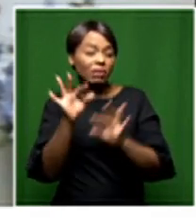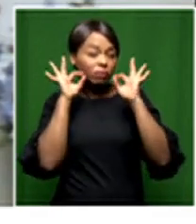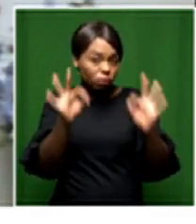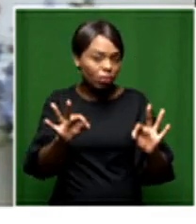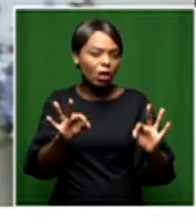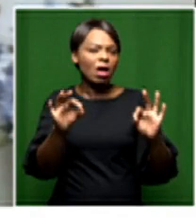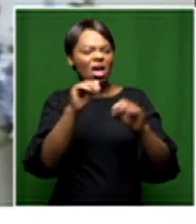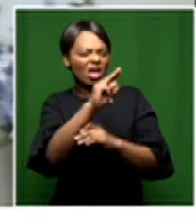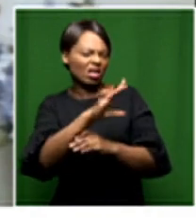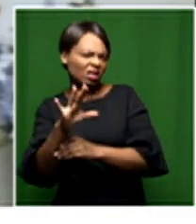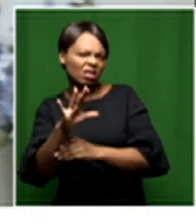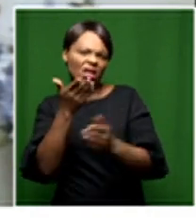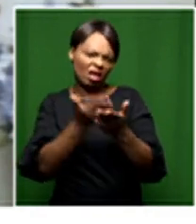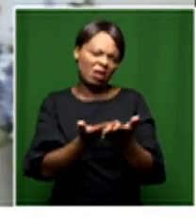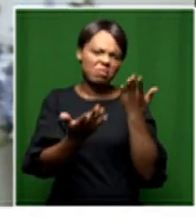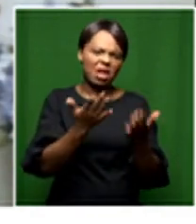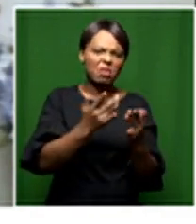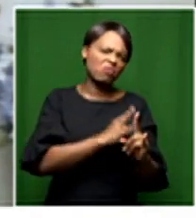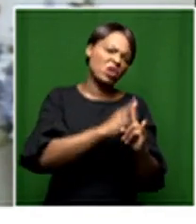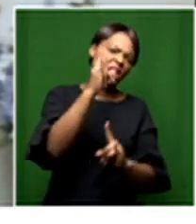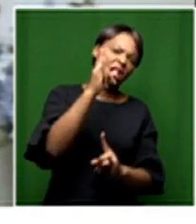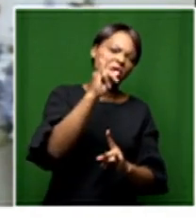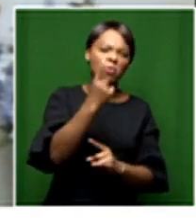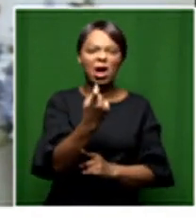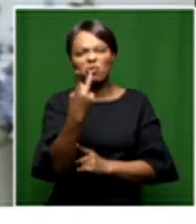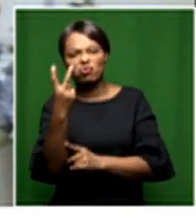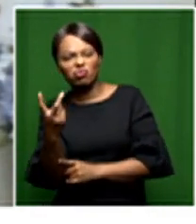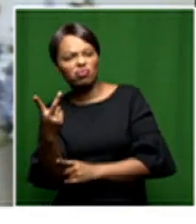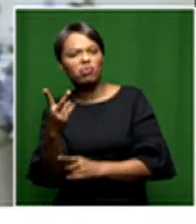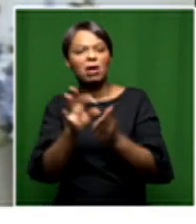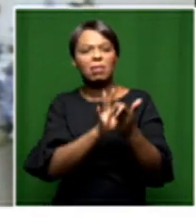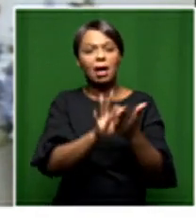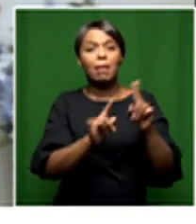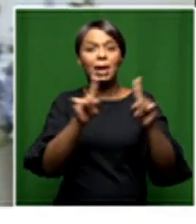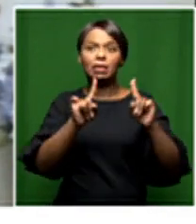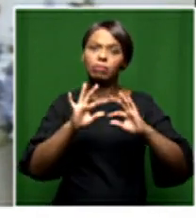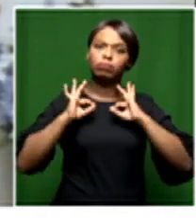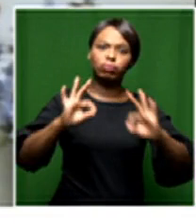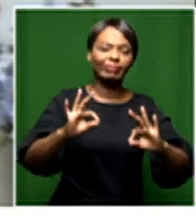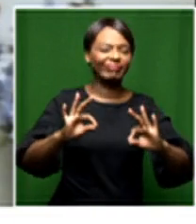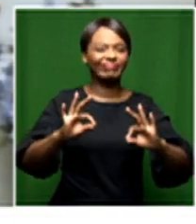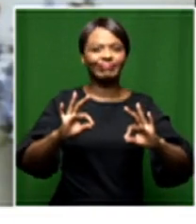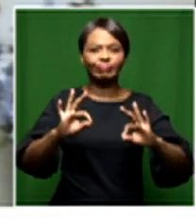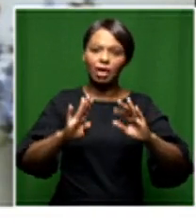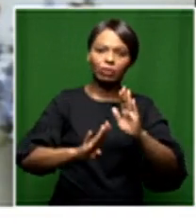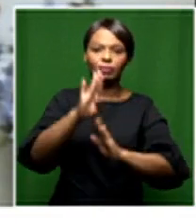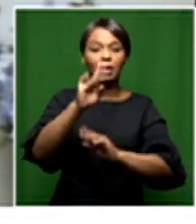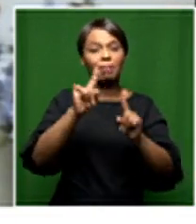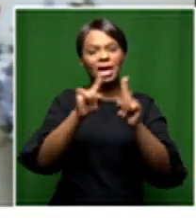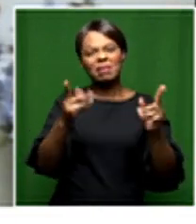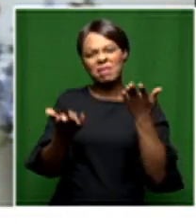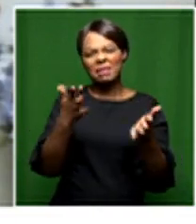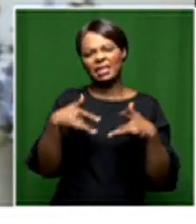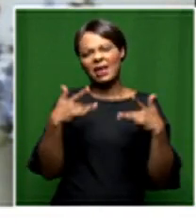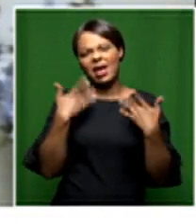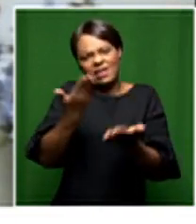through one or two elections, limping but not in a great shape. But the ANC could still survive, but it